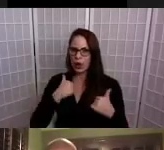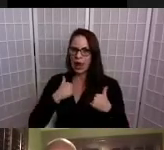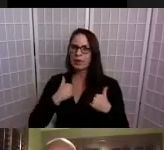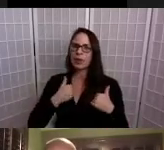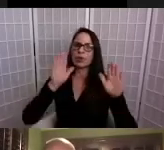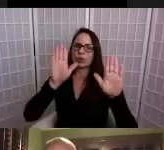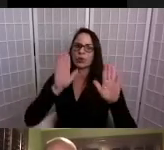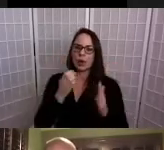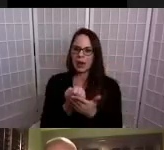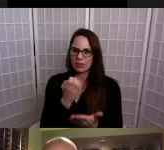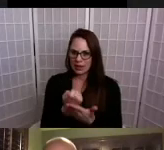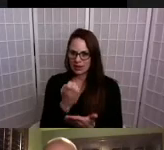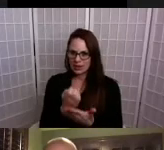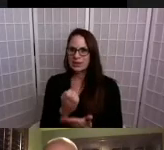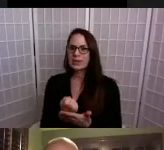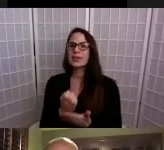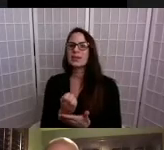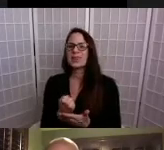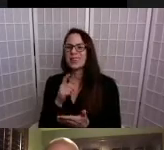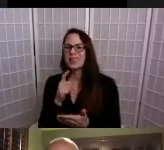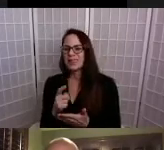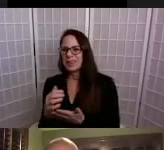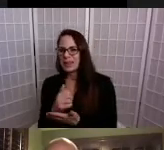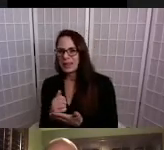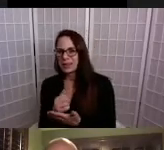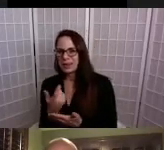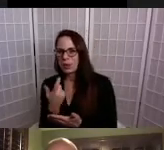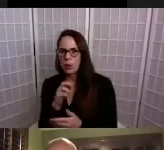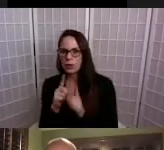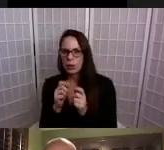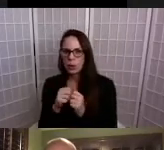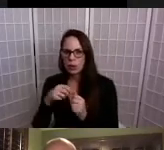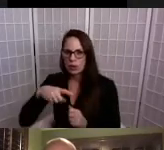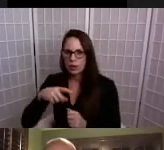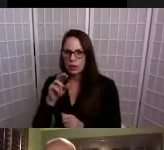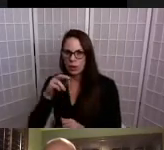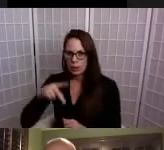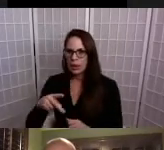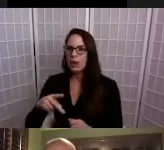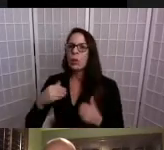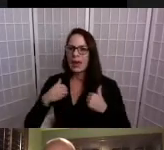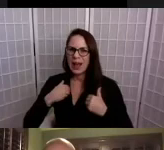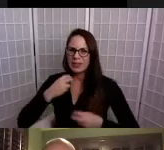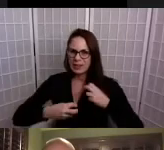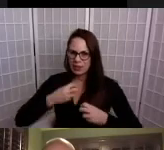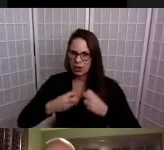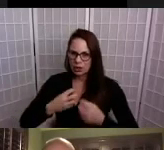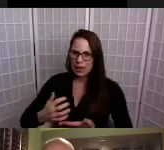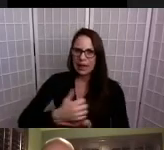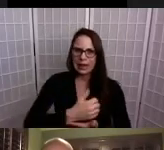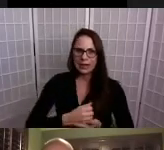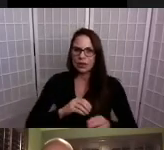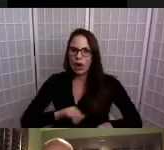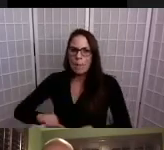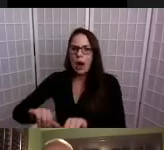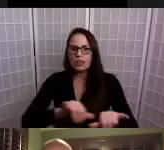for the reasons that I alluded to or talked about with the PRP difficulties, where we have difficulty collecting homogeneous